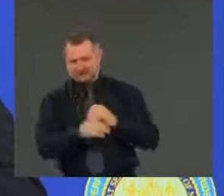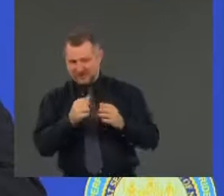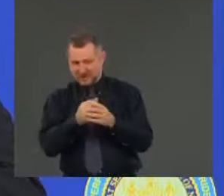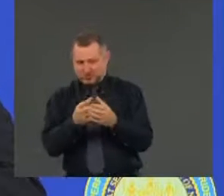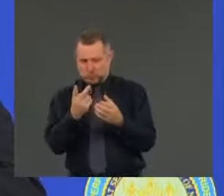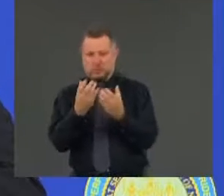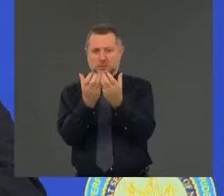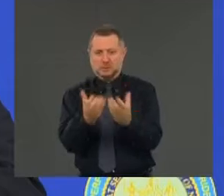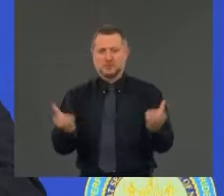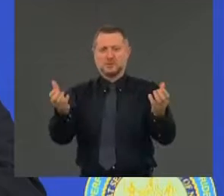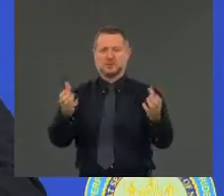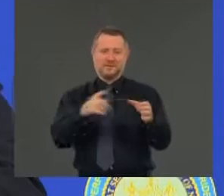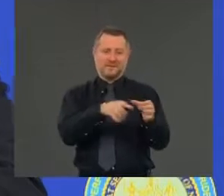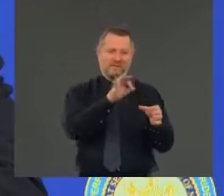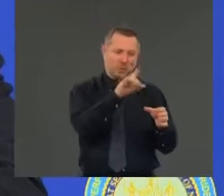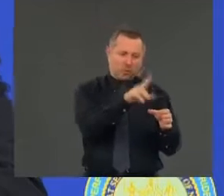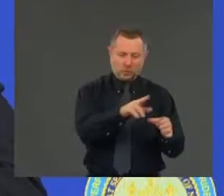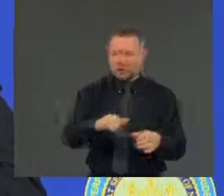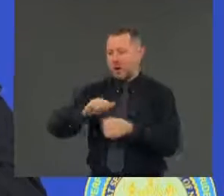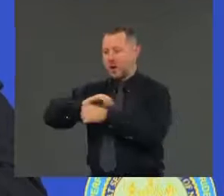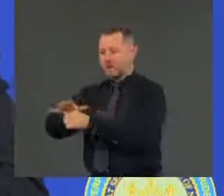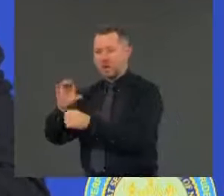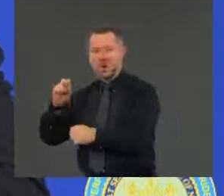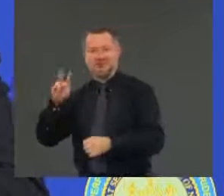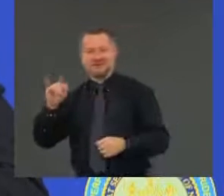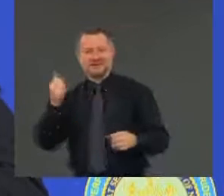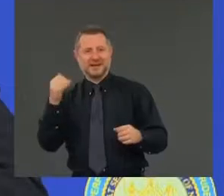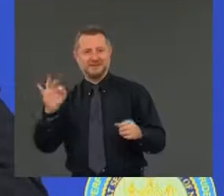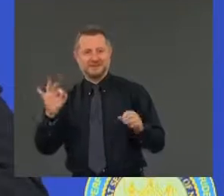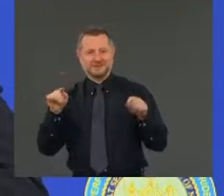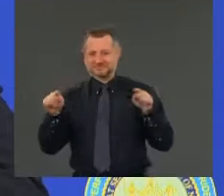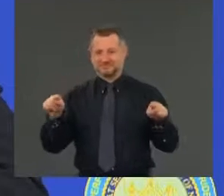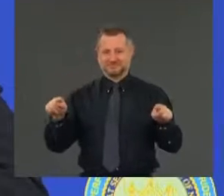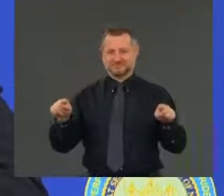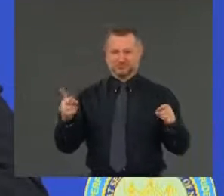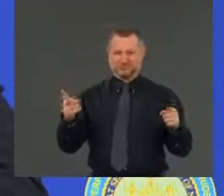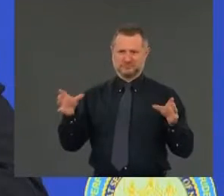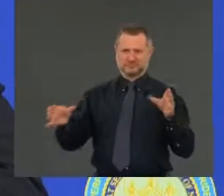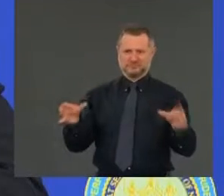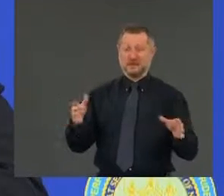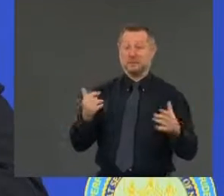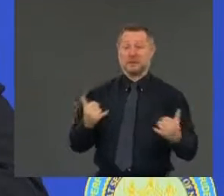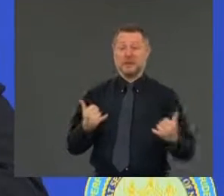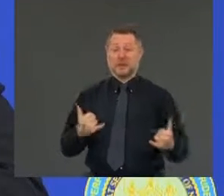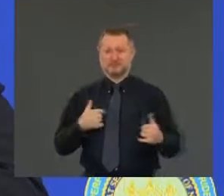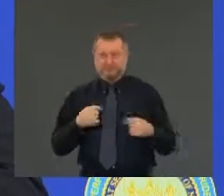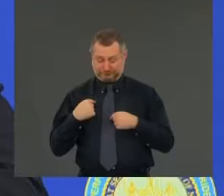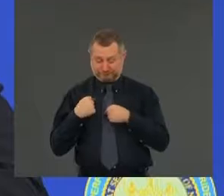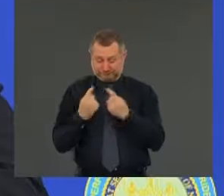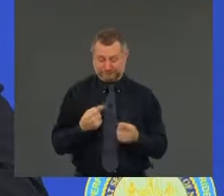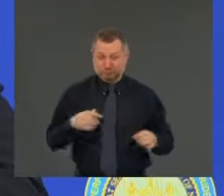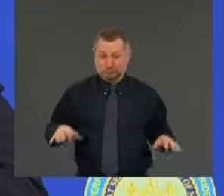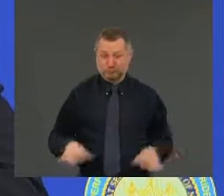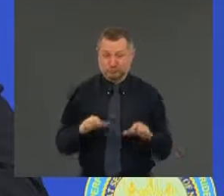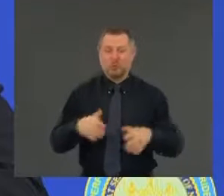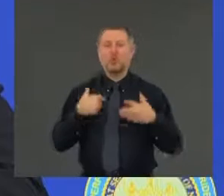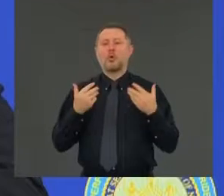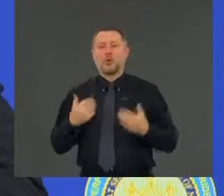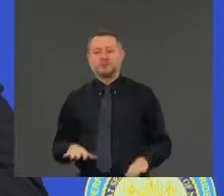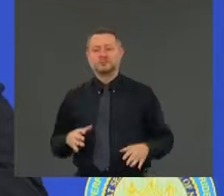flu test and the COVID test. But what we are now doing builds in